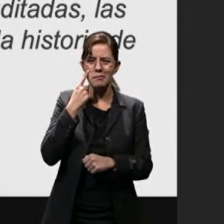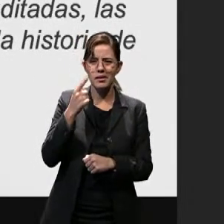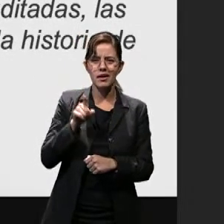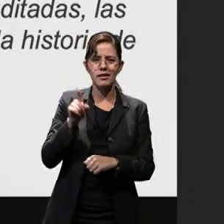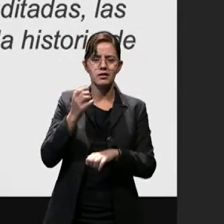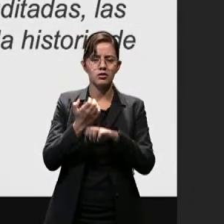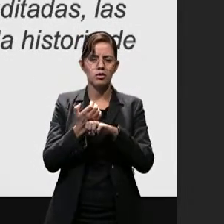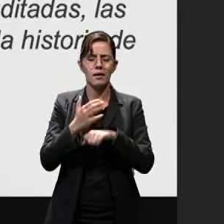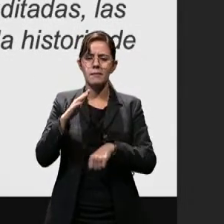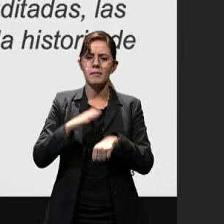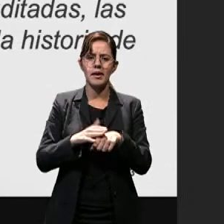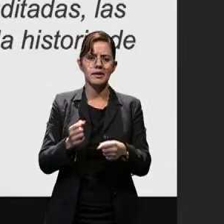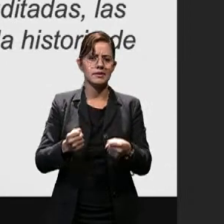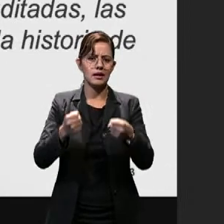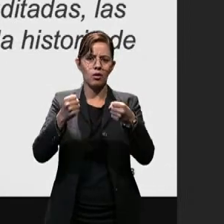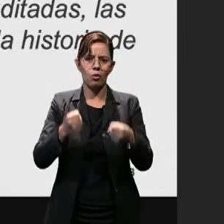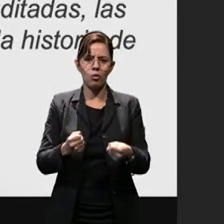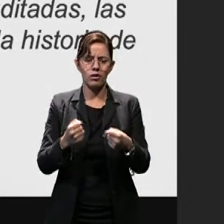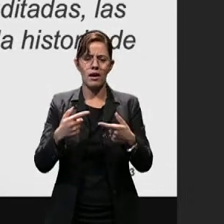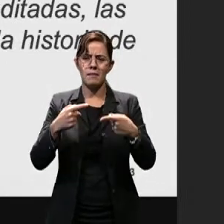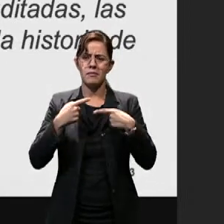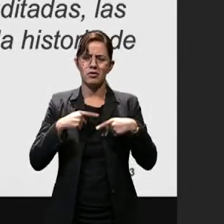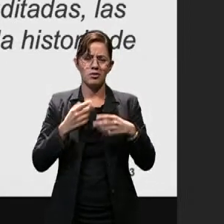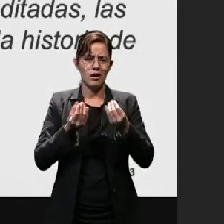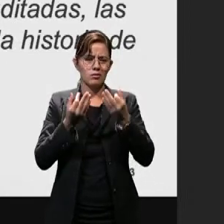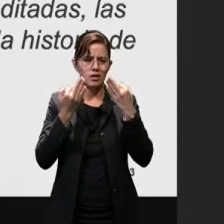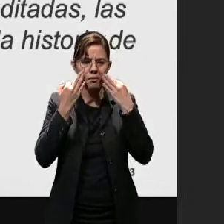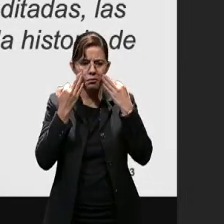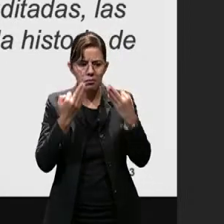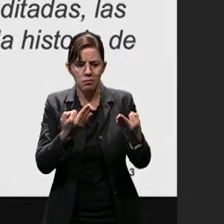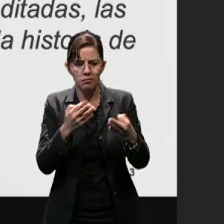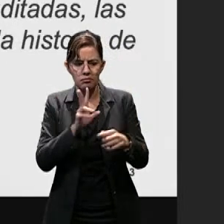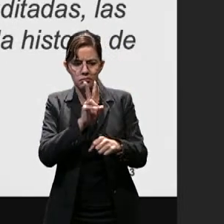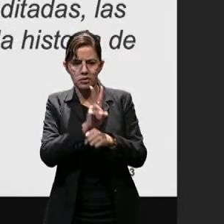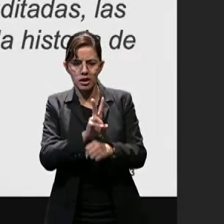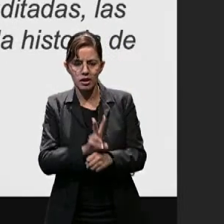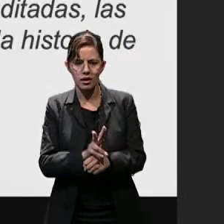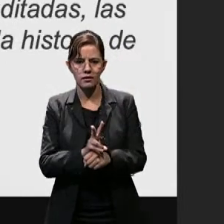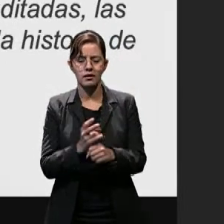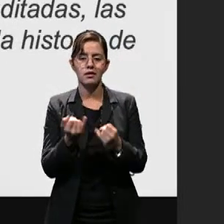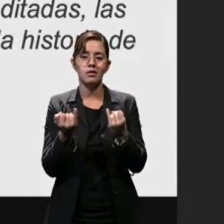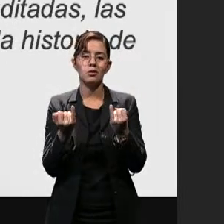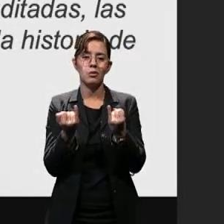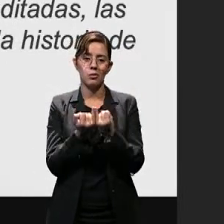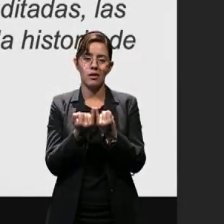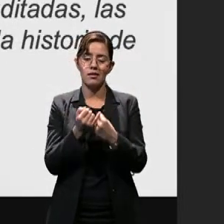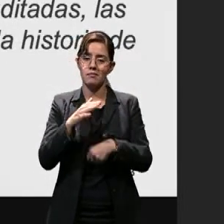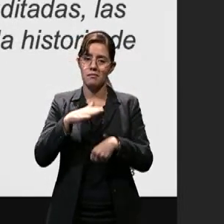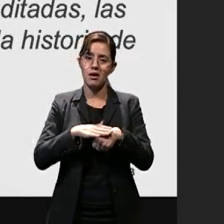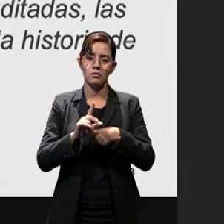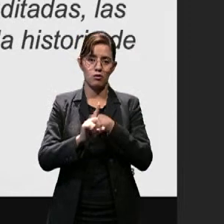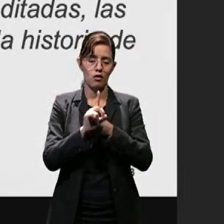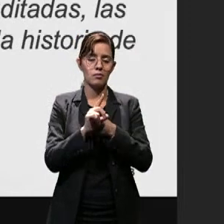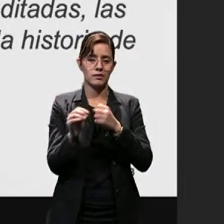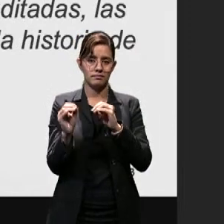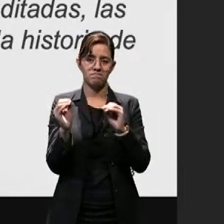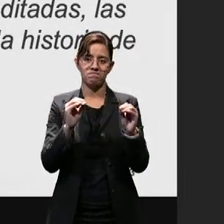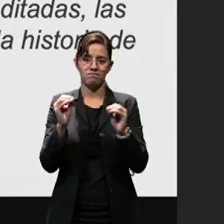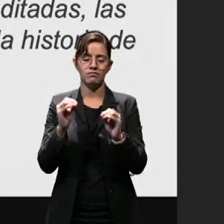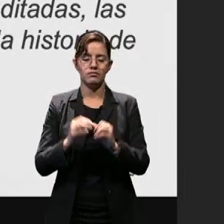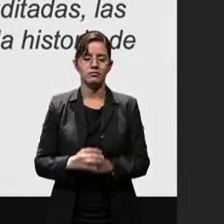most litigated, but we had the highest number of voters in US history. So when we should have been